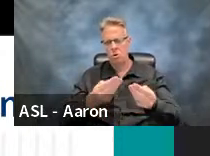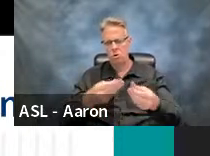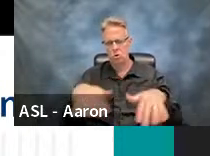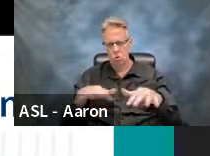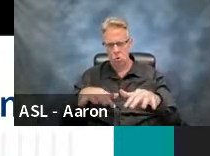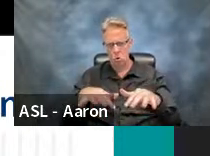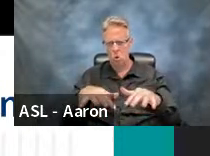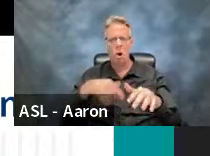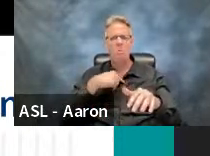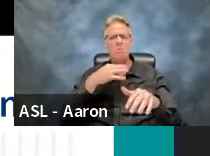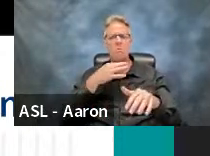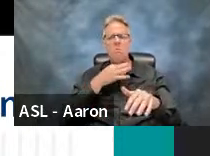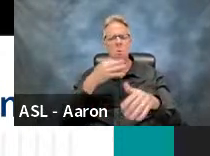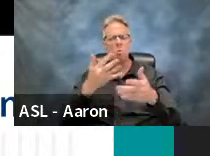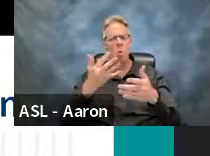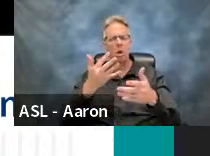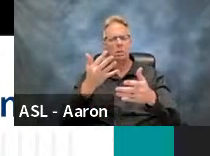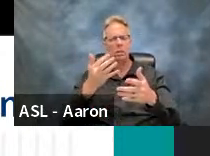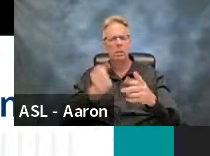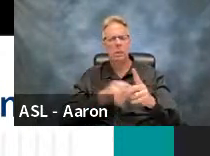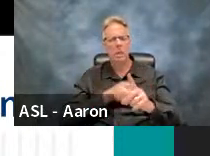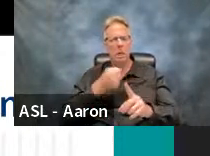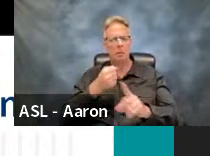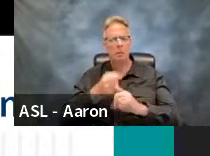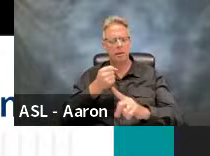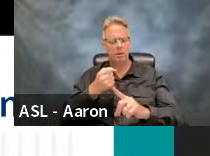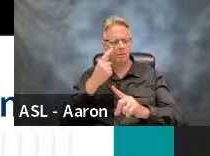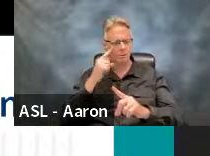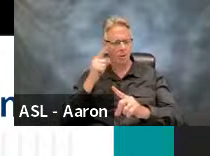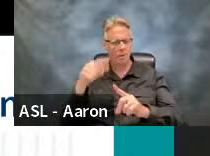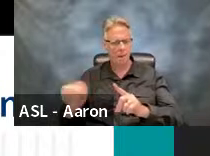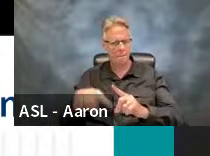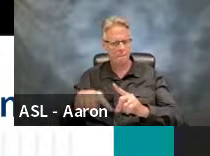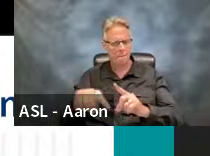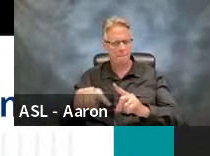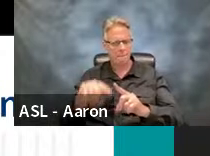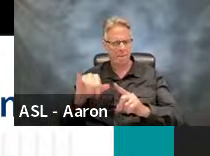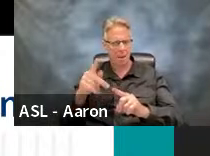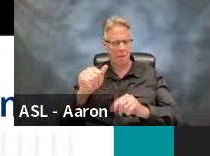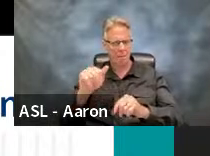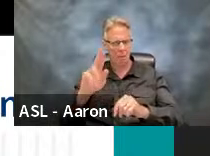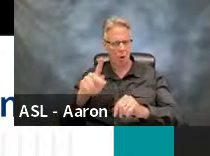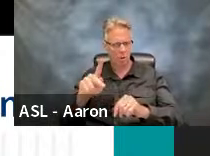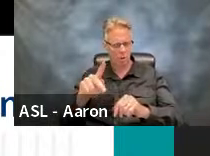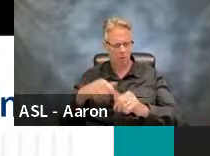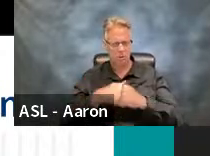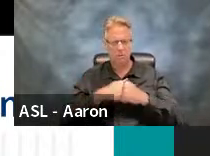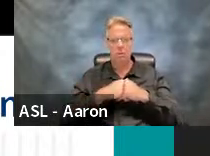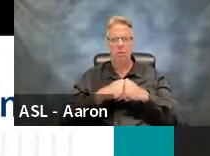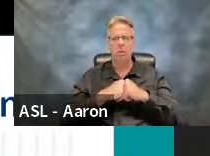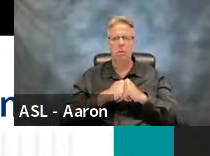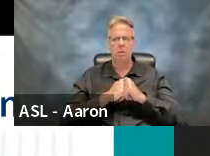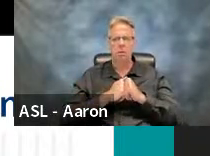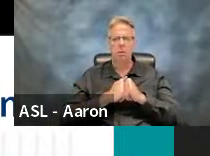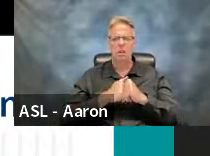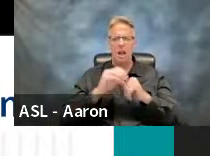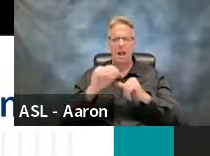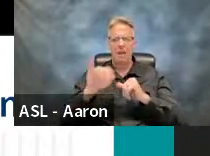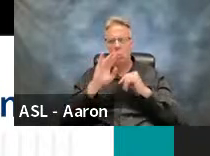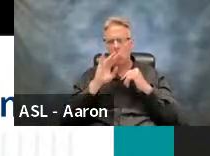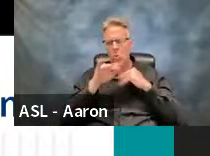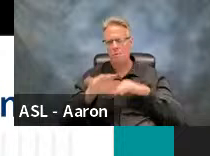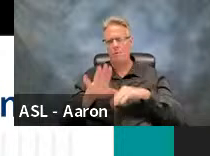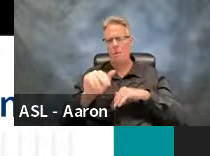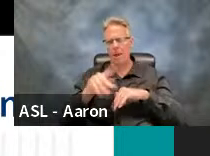what impacts there will be to that park and to the riverbank